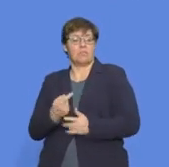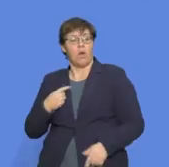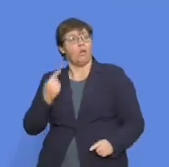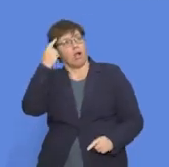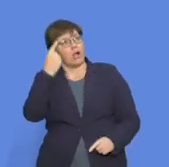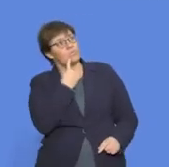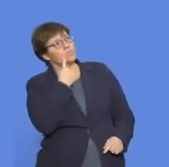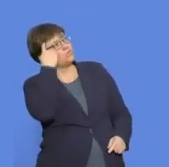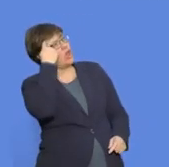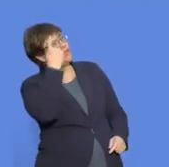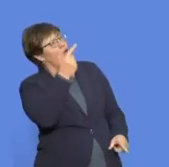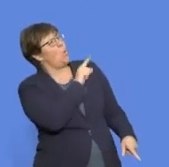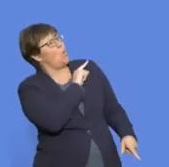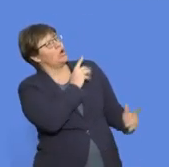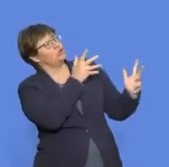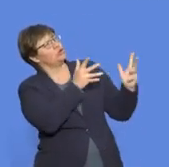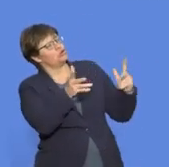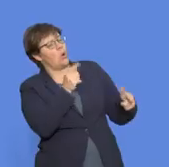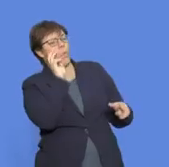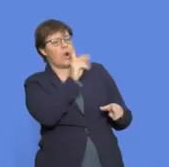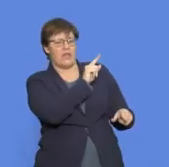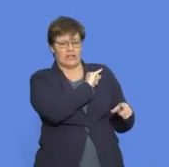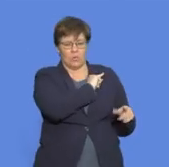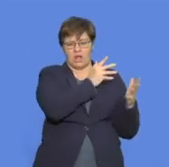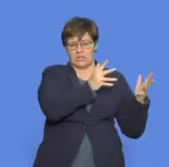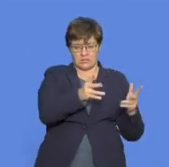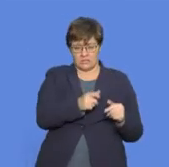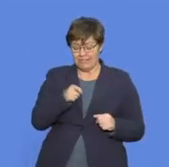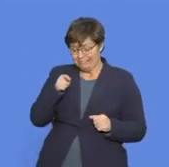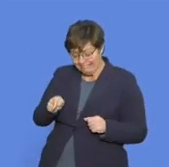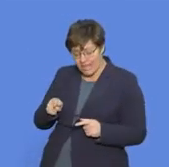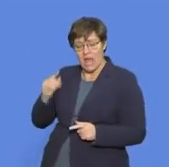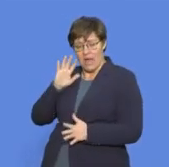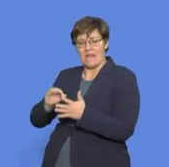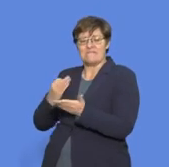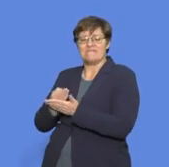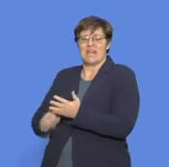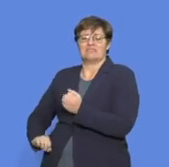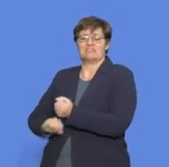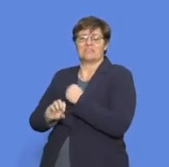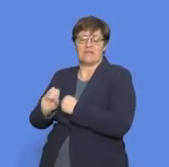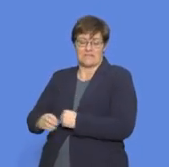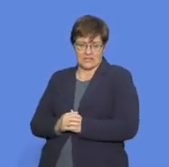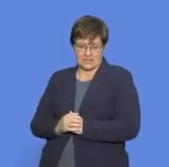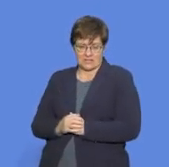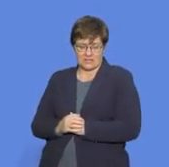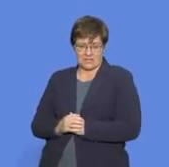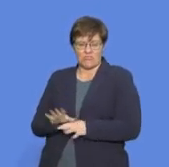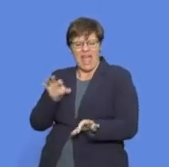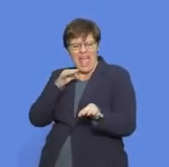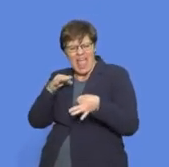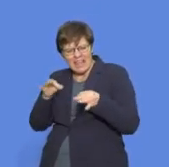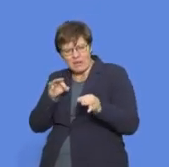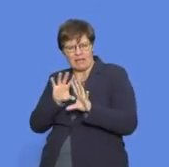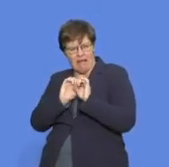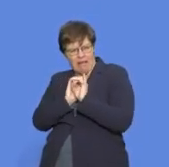somebody's just thought about out of their head and decided that this is a theory. Okay, so it is well substantiated. So there's